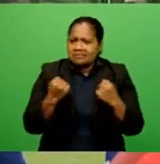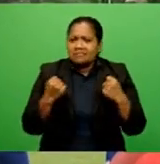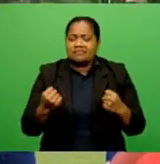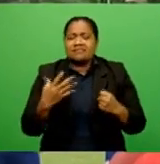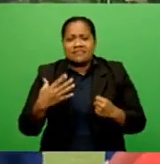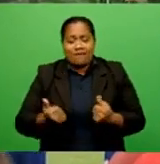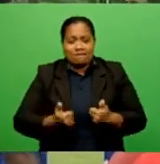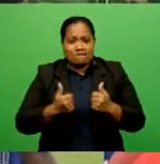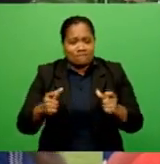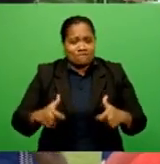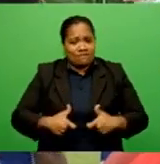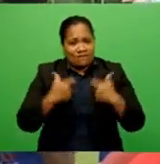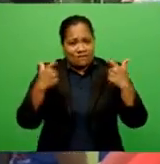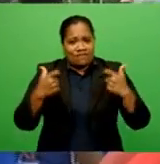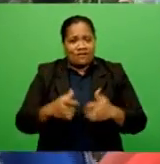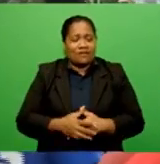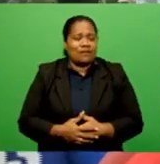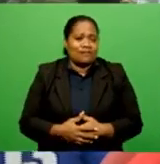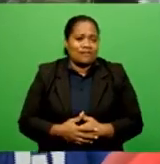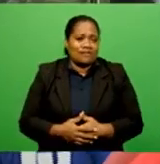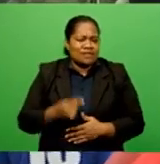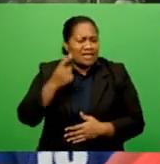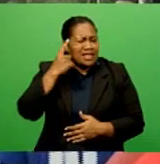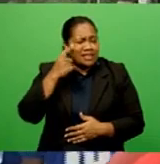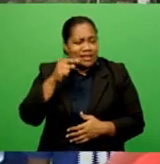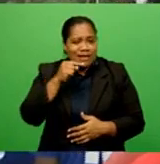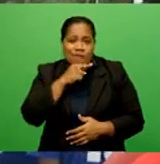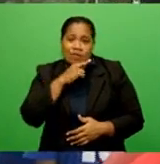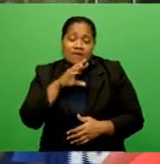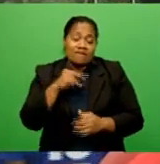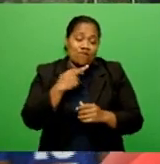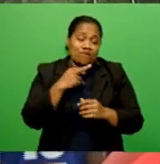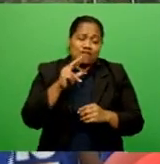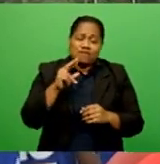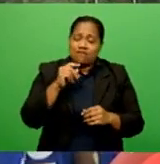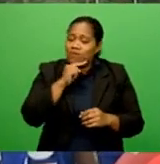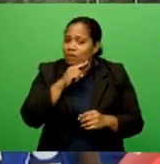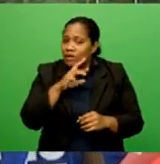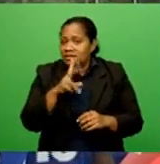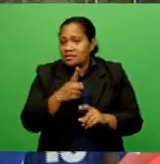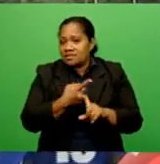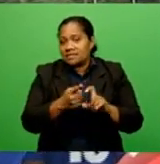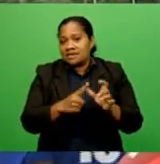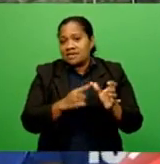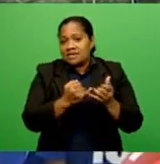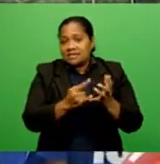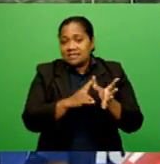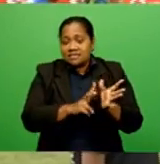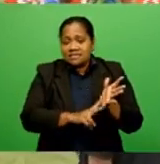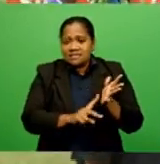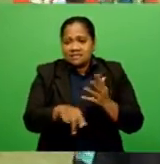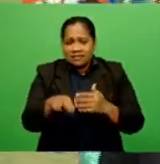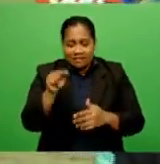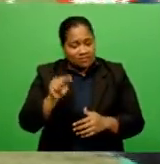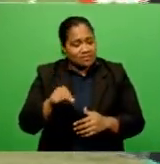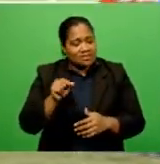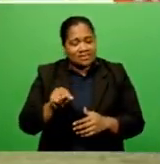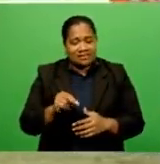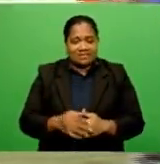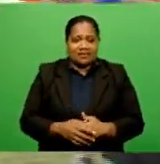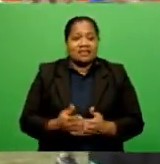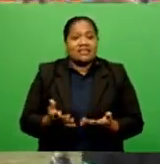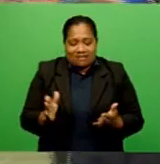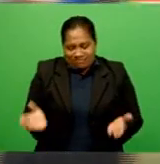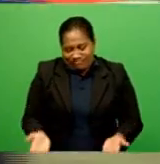challenge, and I think the boys for Kasavu FC, Saram Hengas Kasavu FC deserve this win. It is back